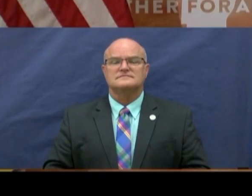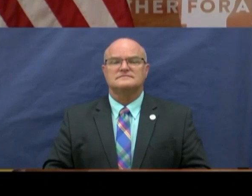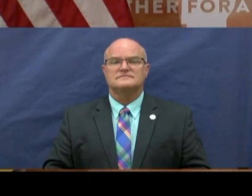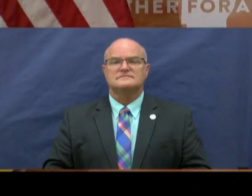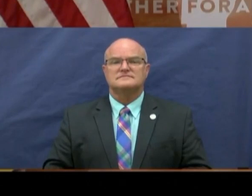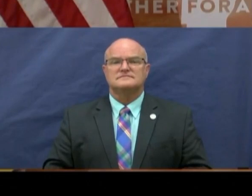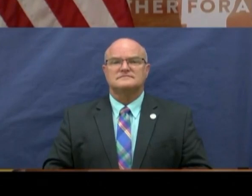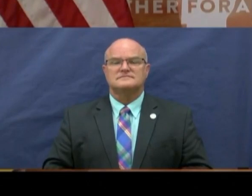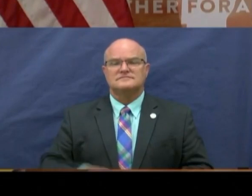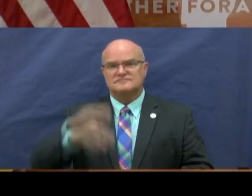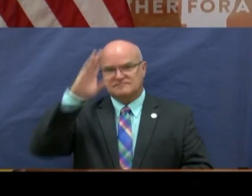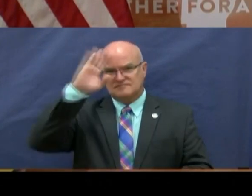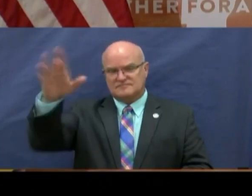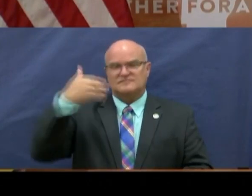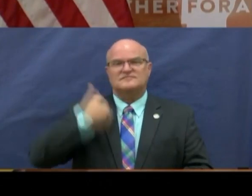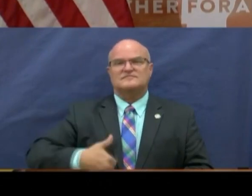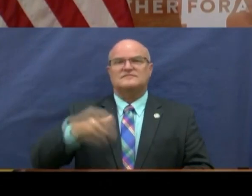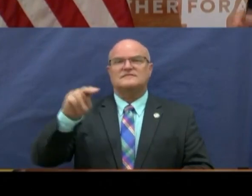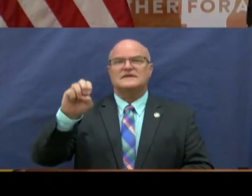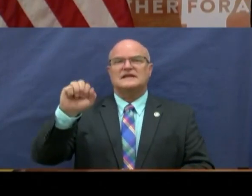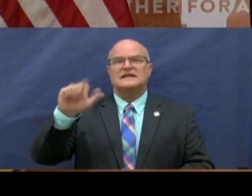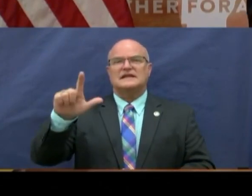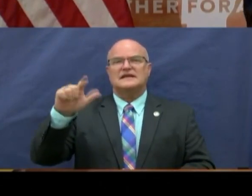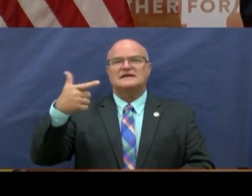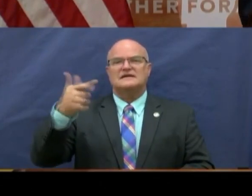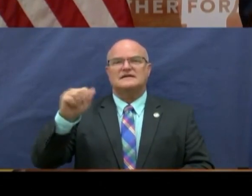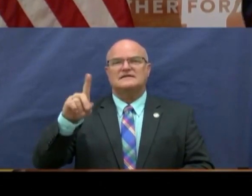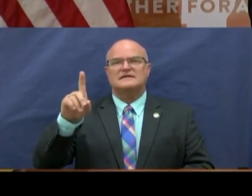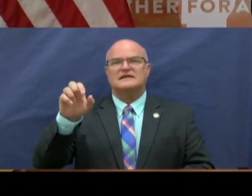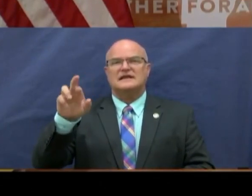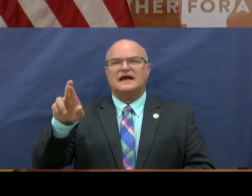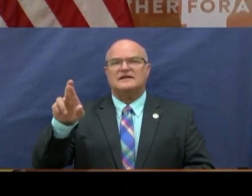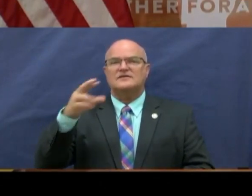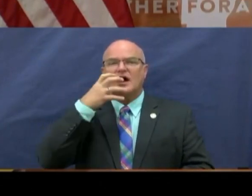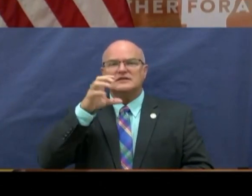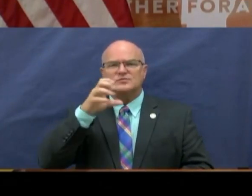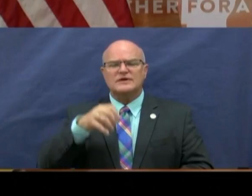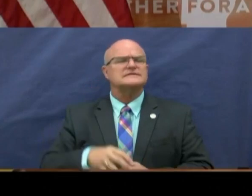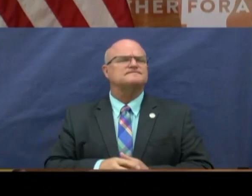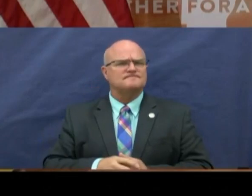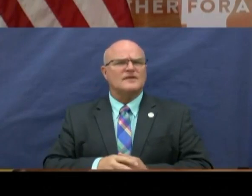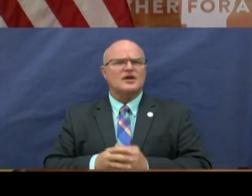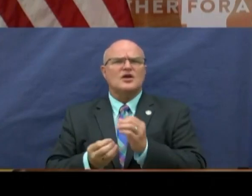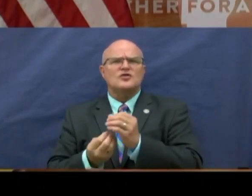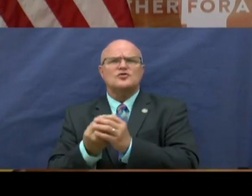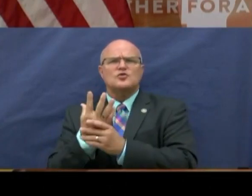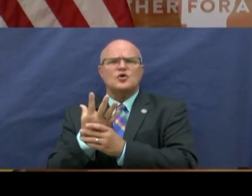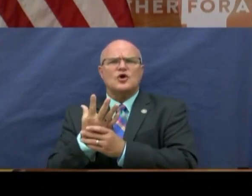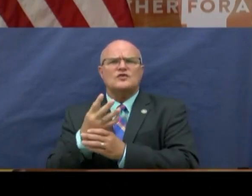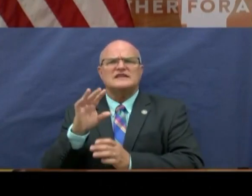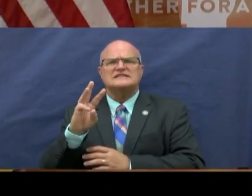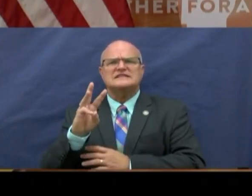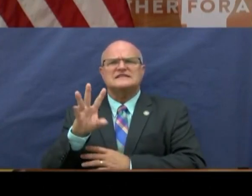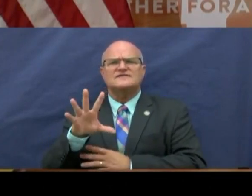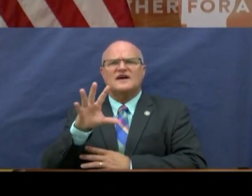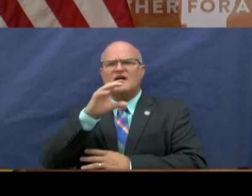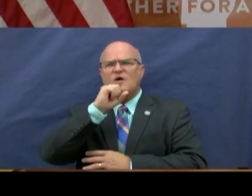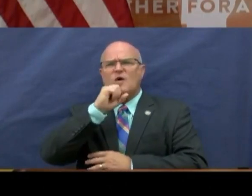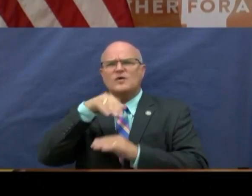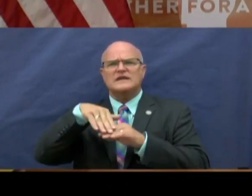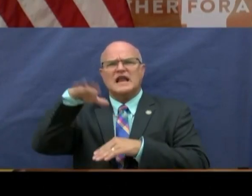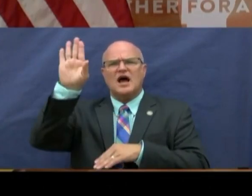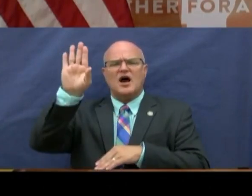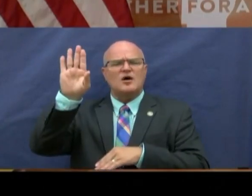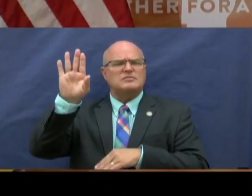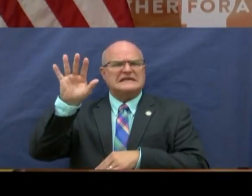Good afternoon, Governor. It's Neil Gladner in Hot Springs. I want to ask about the growth in the 65-plus category, and